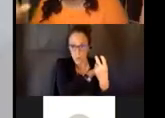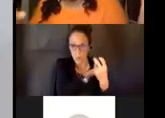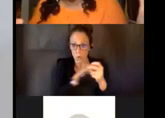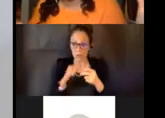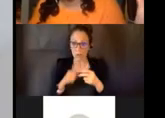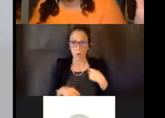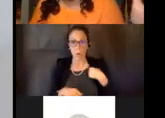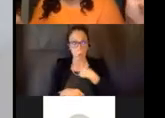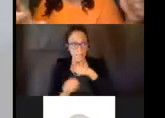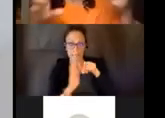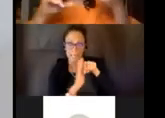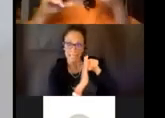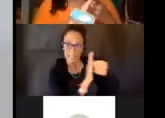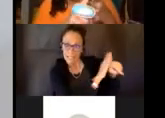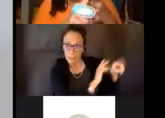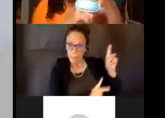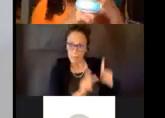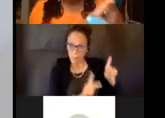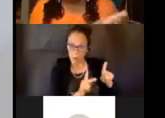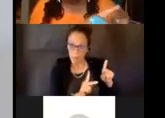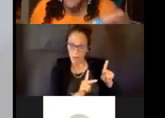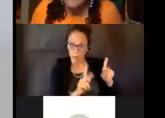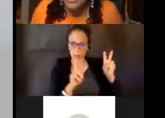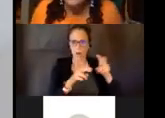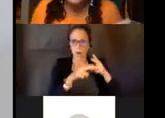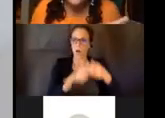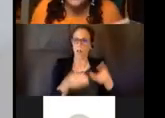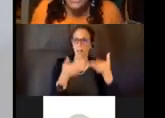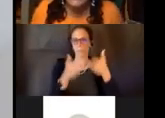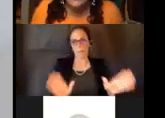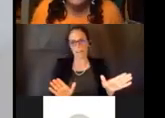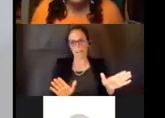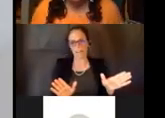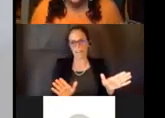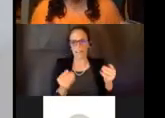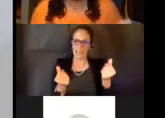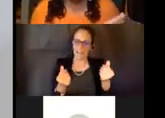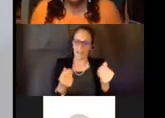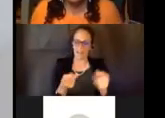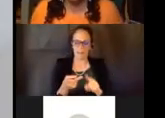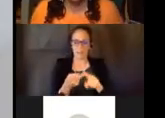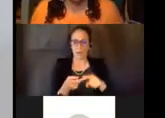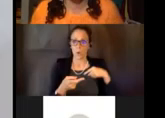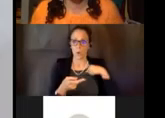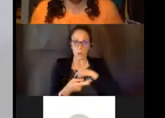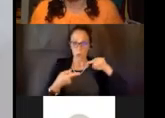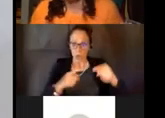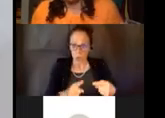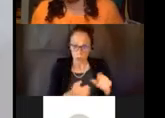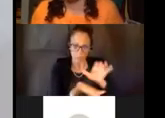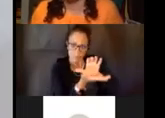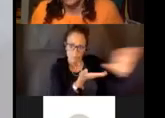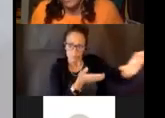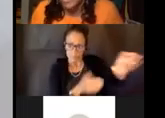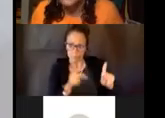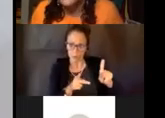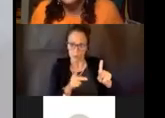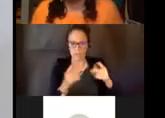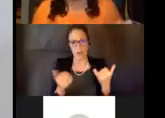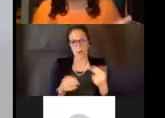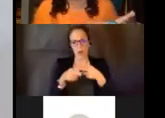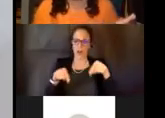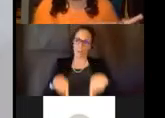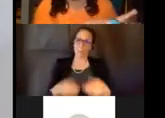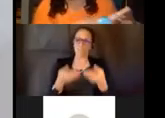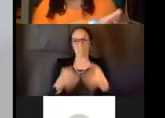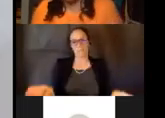public lands. Two, we built the backbone of our economy on a group of people that we basically robbed, you